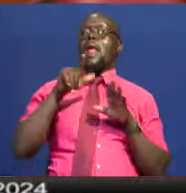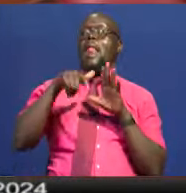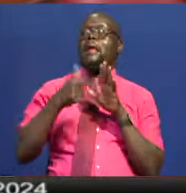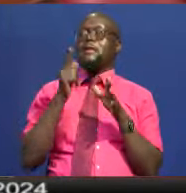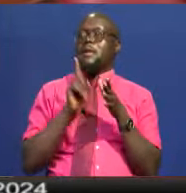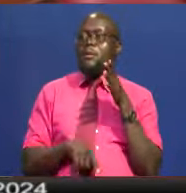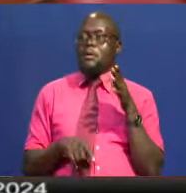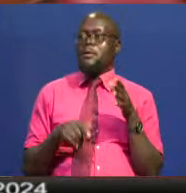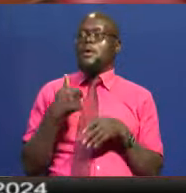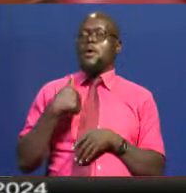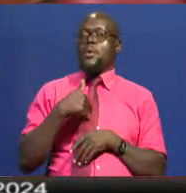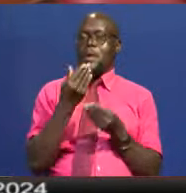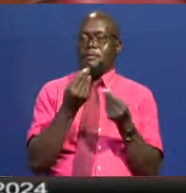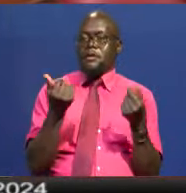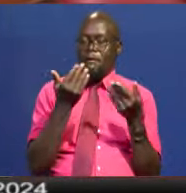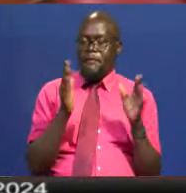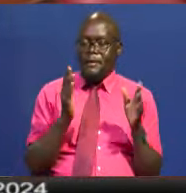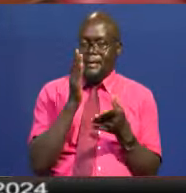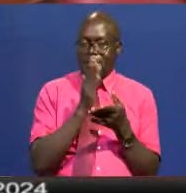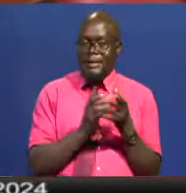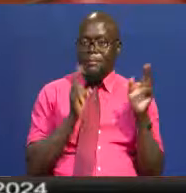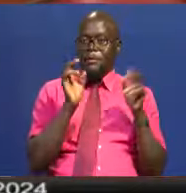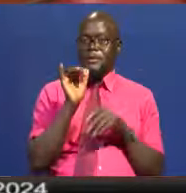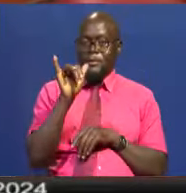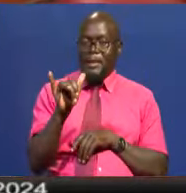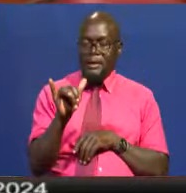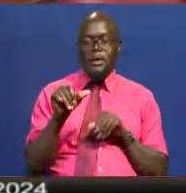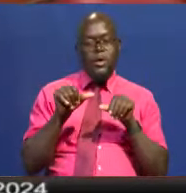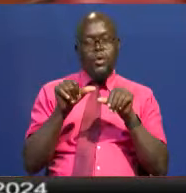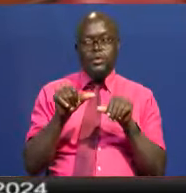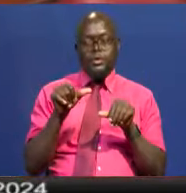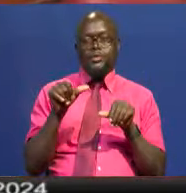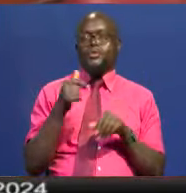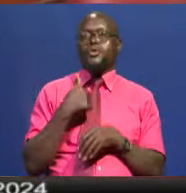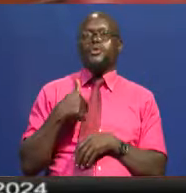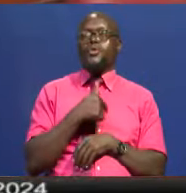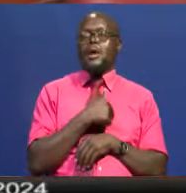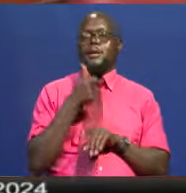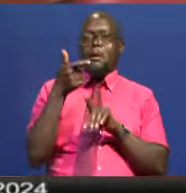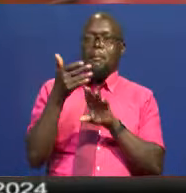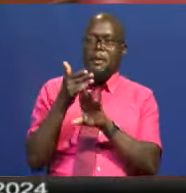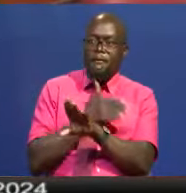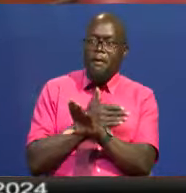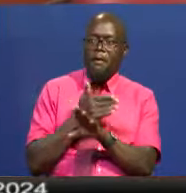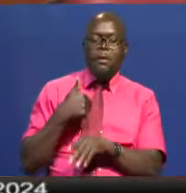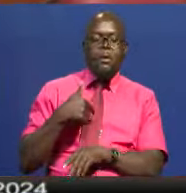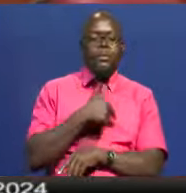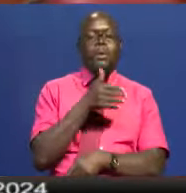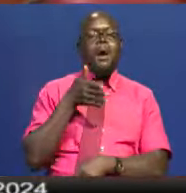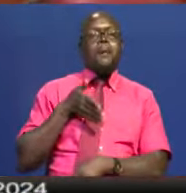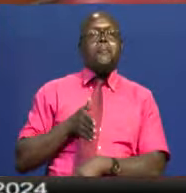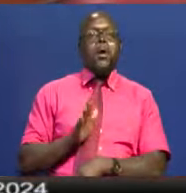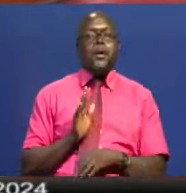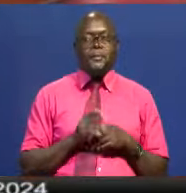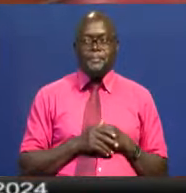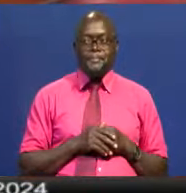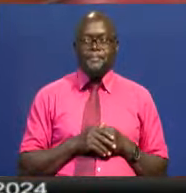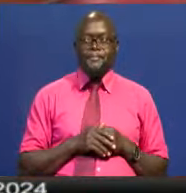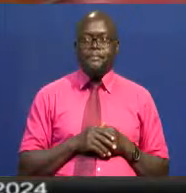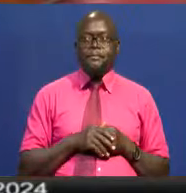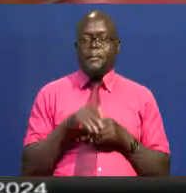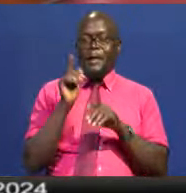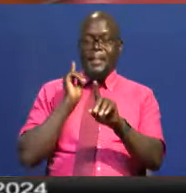we have eradicated some of the issues that have persisted since before some of us were born.